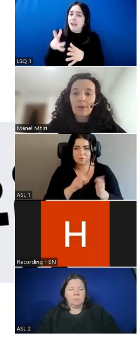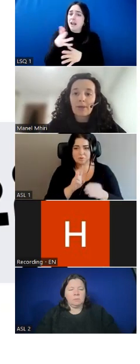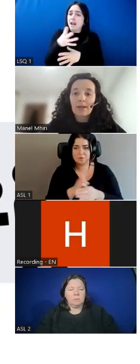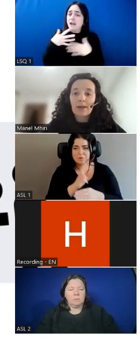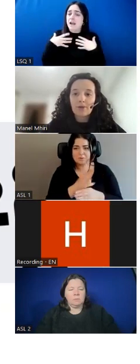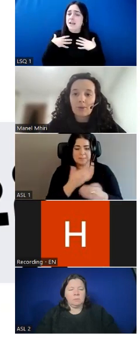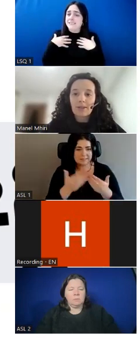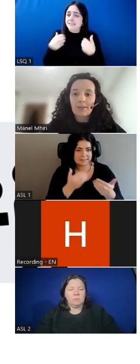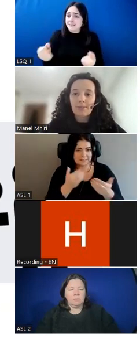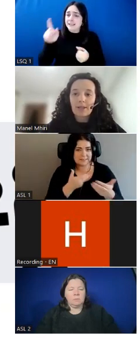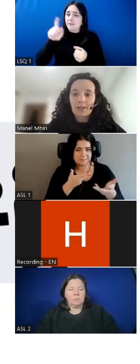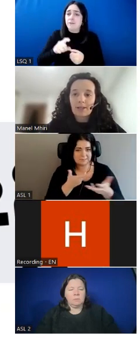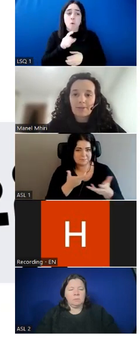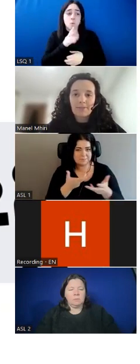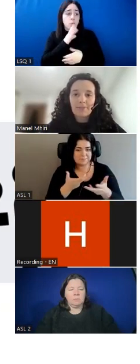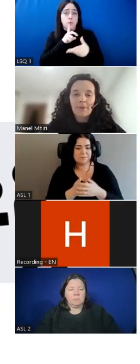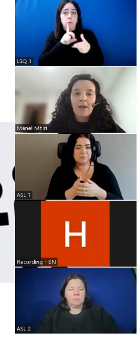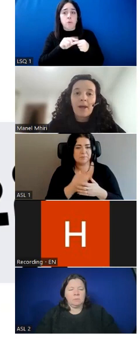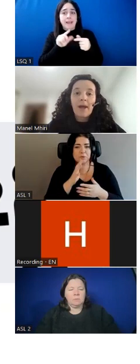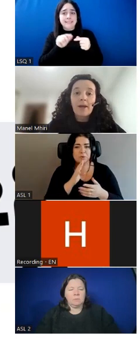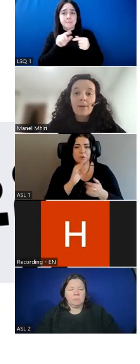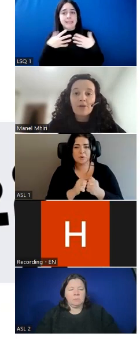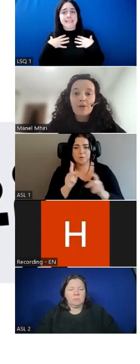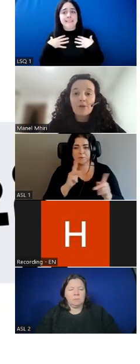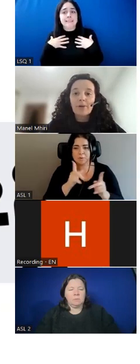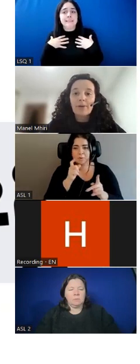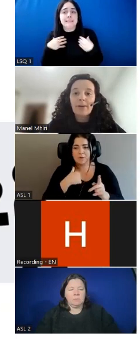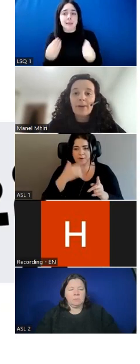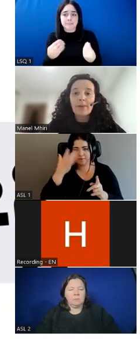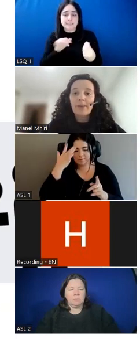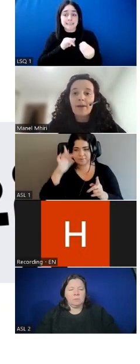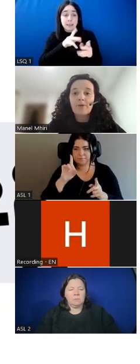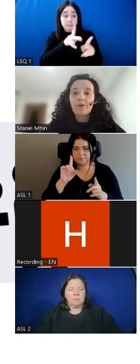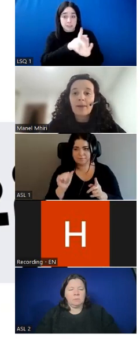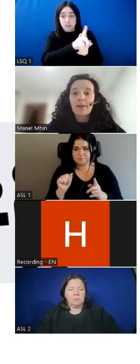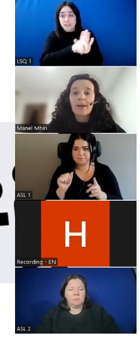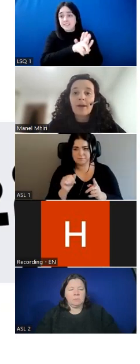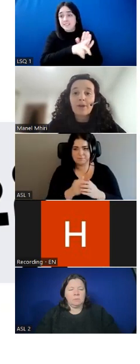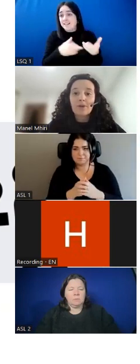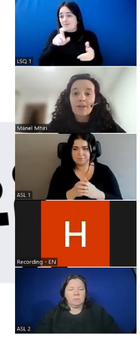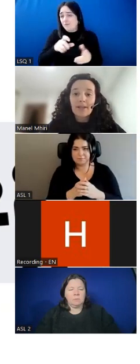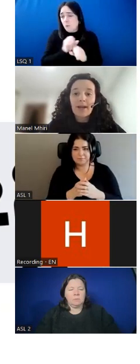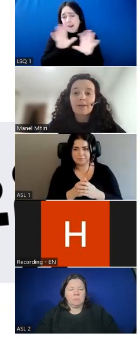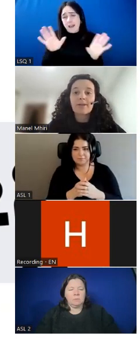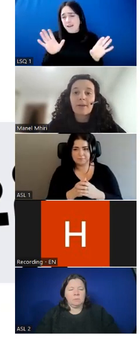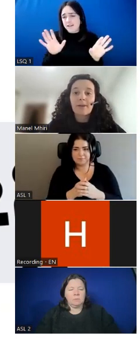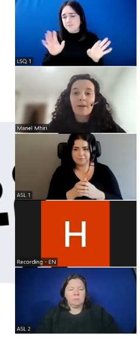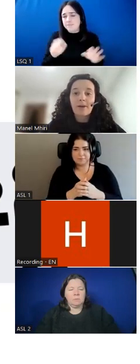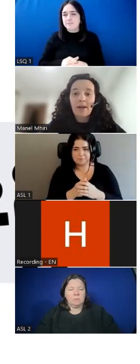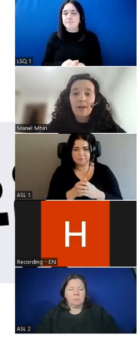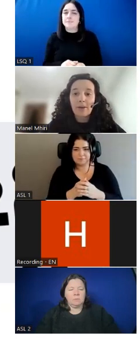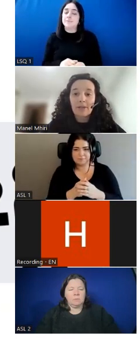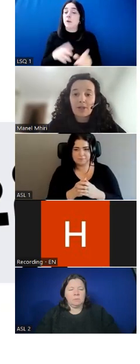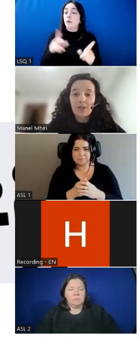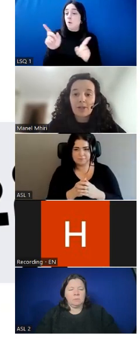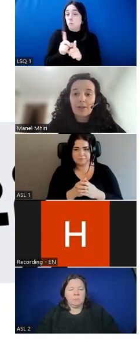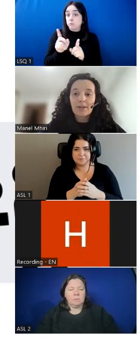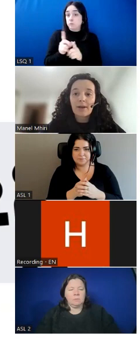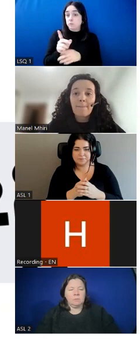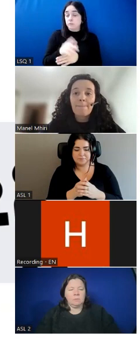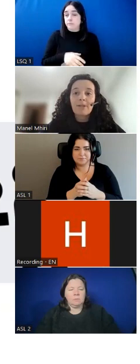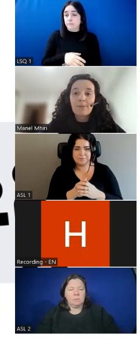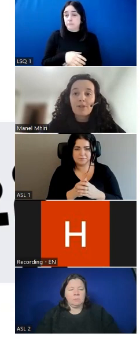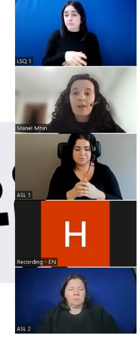people with intellectual disabilities and make sure that they understand their health